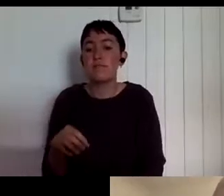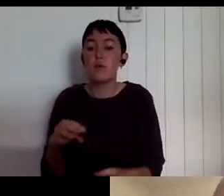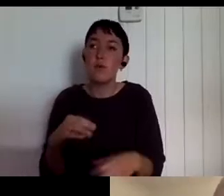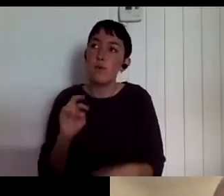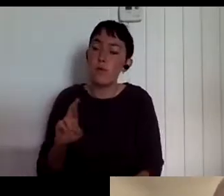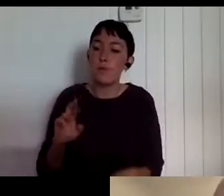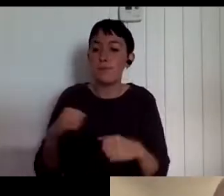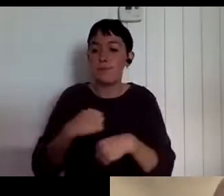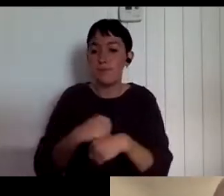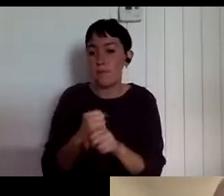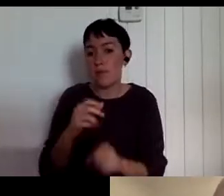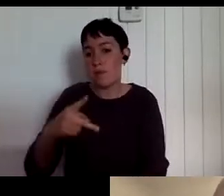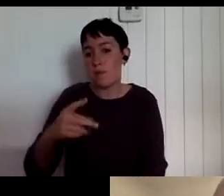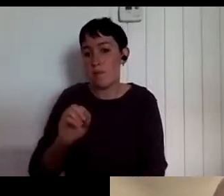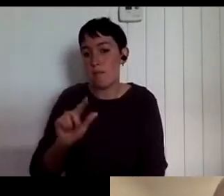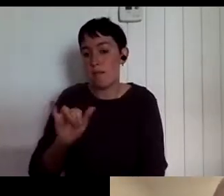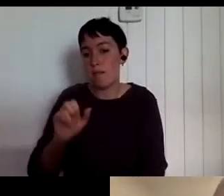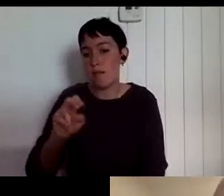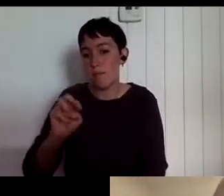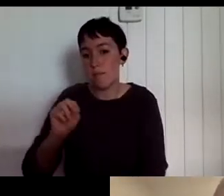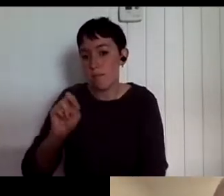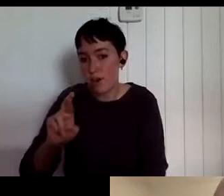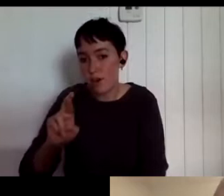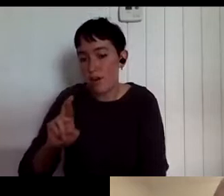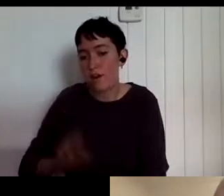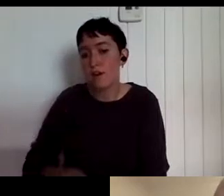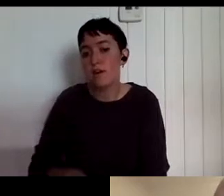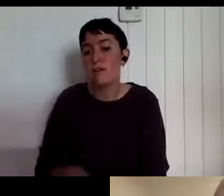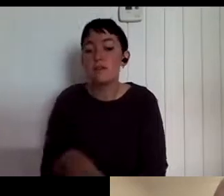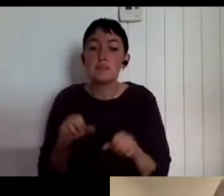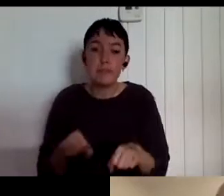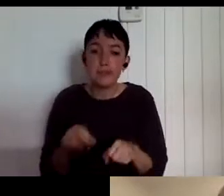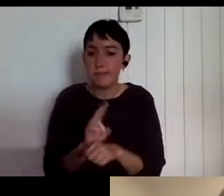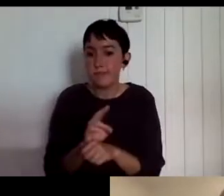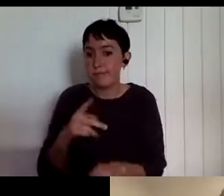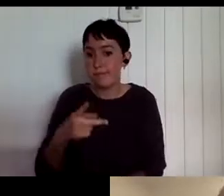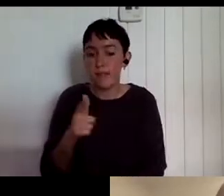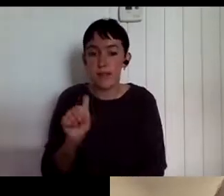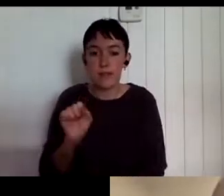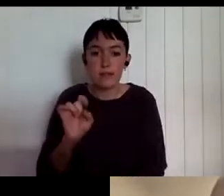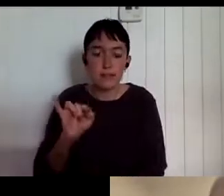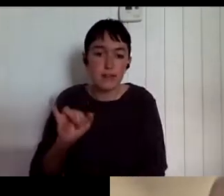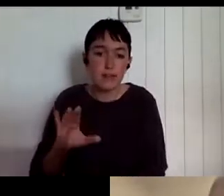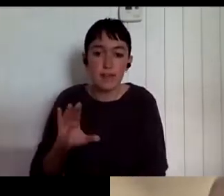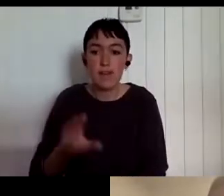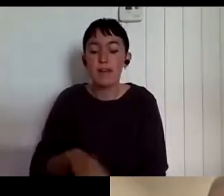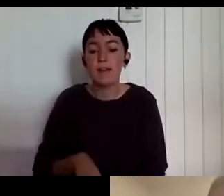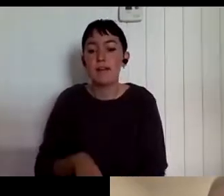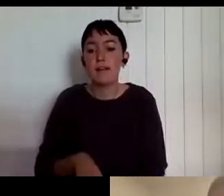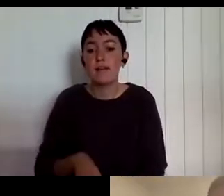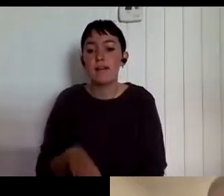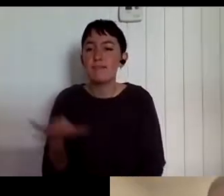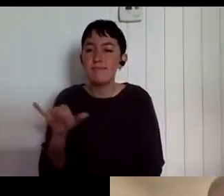are basically just, you could think of it kind of like plastics or long sort of molecules that essentially have a cage around the